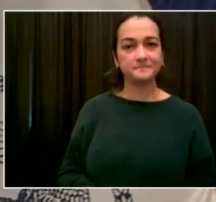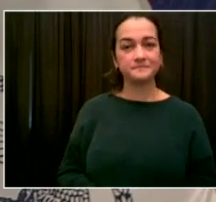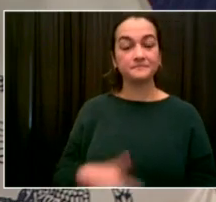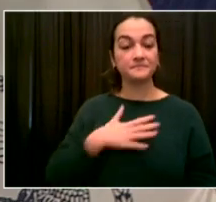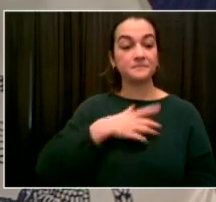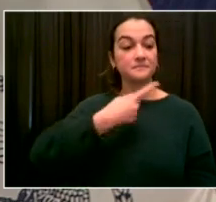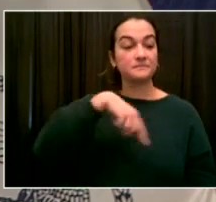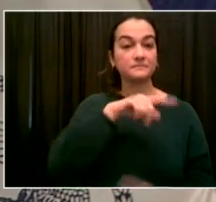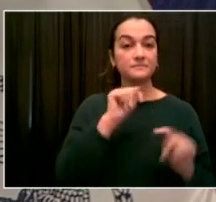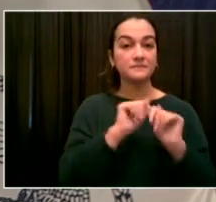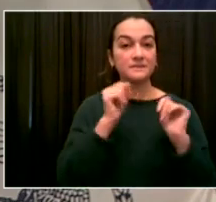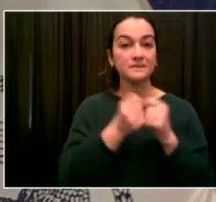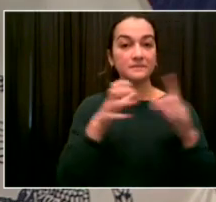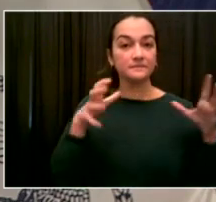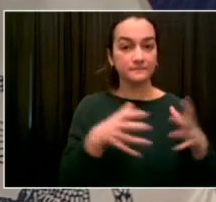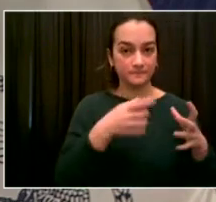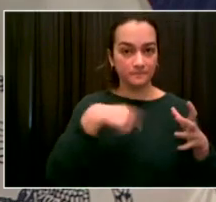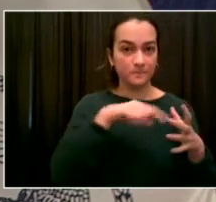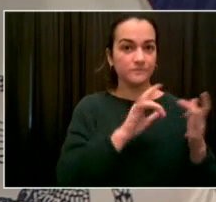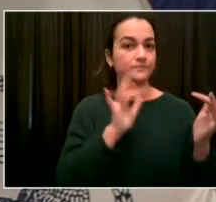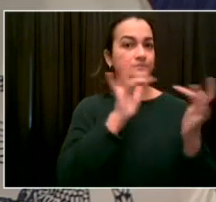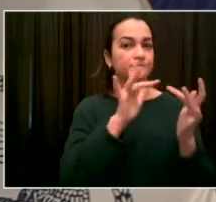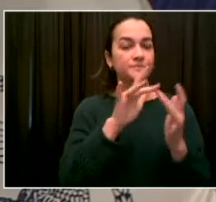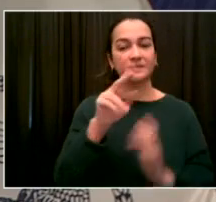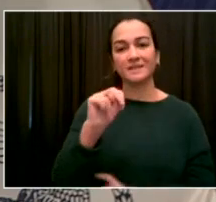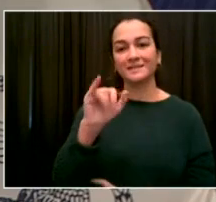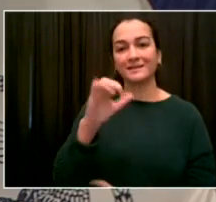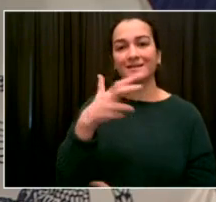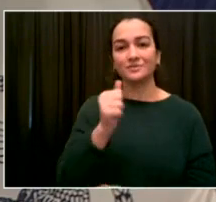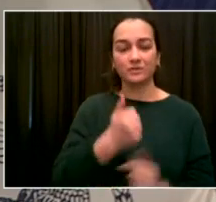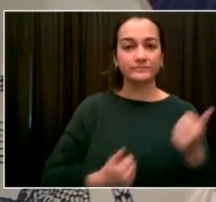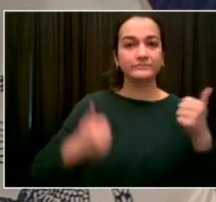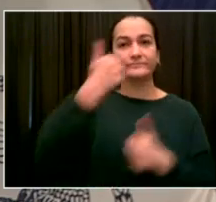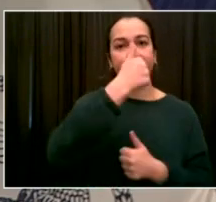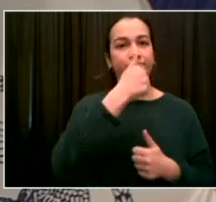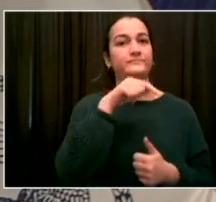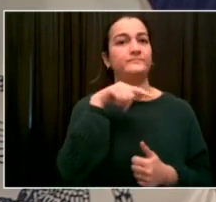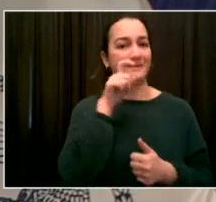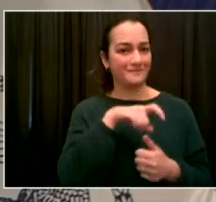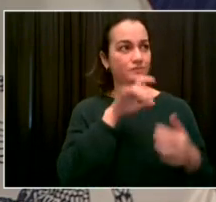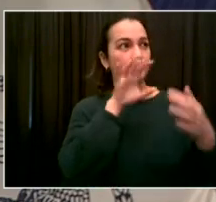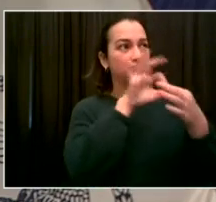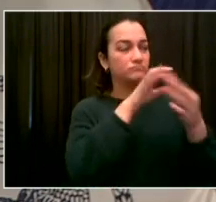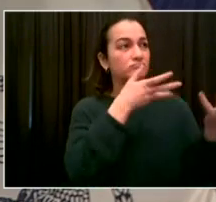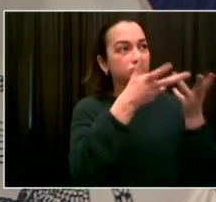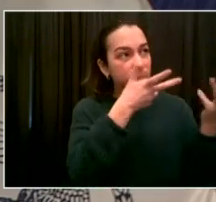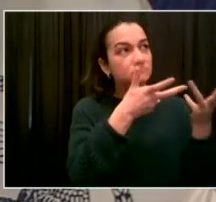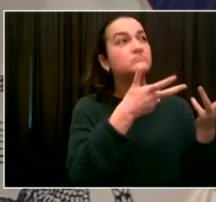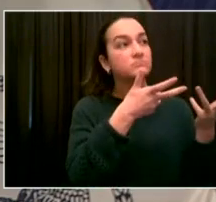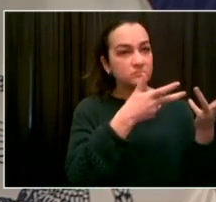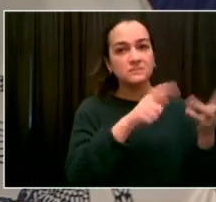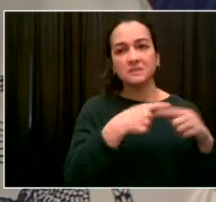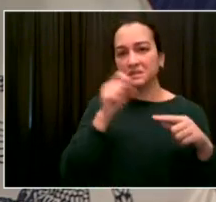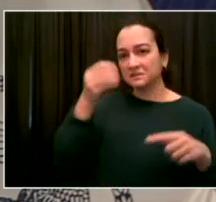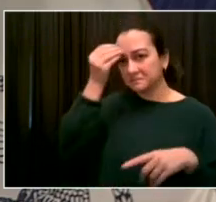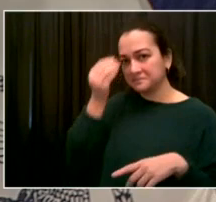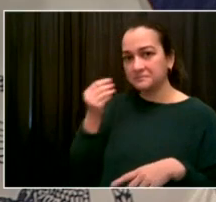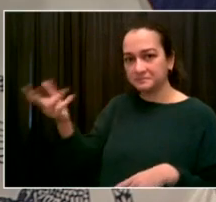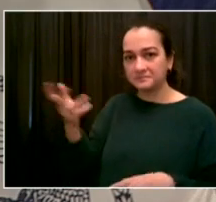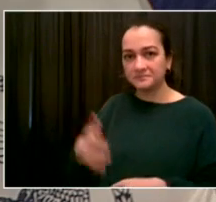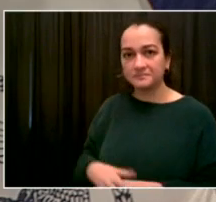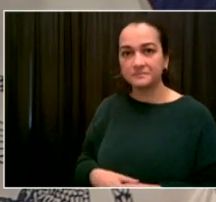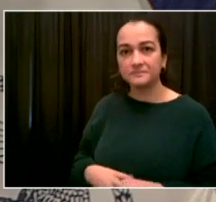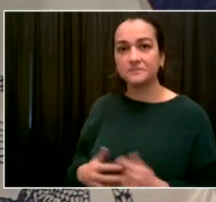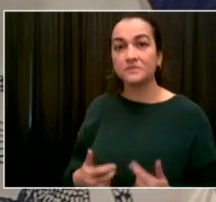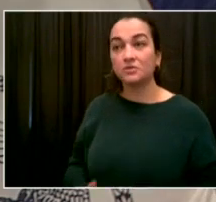and get you an update today. But I feel bad for the residents who are going through it. And the answer, the bigger answer, Paul, is we got to fix up all of